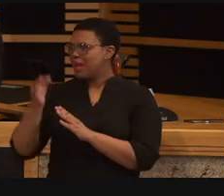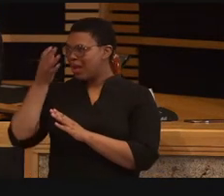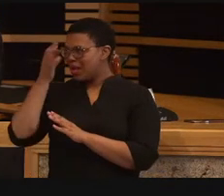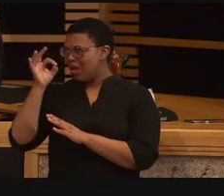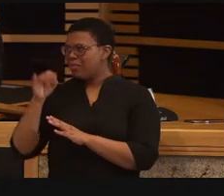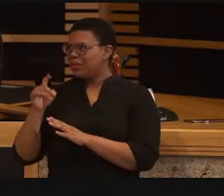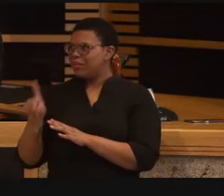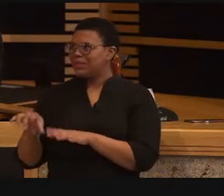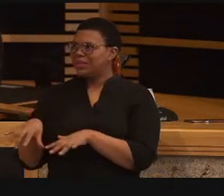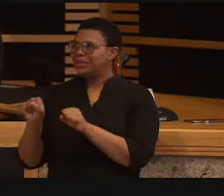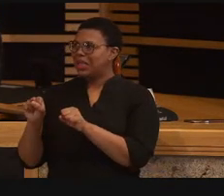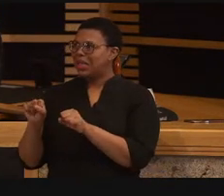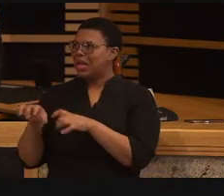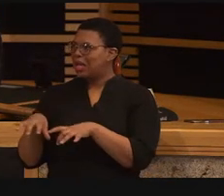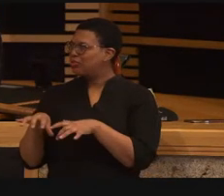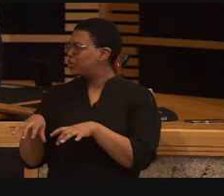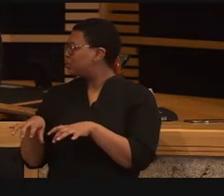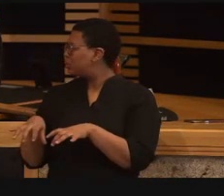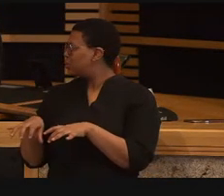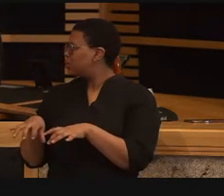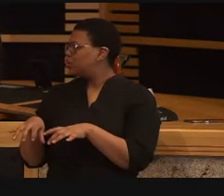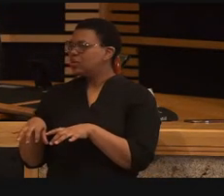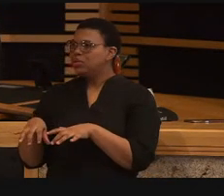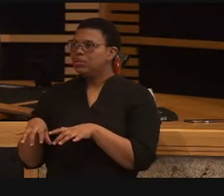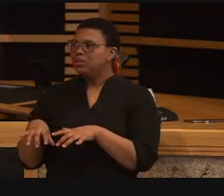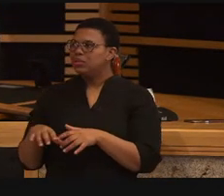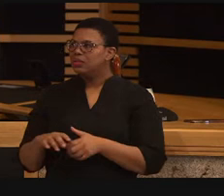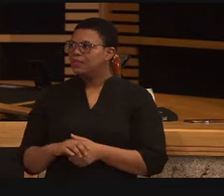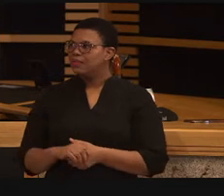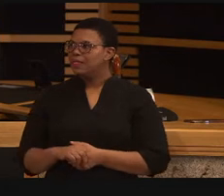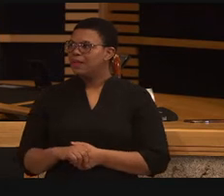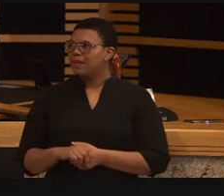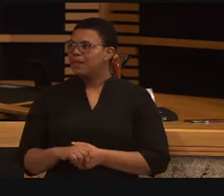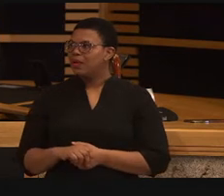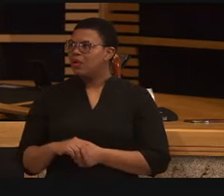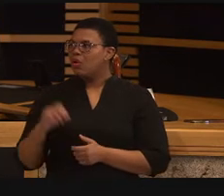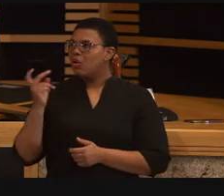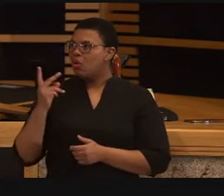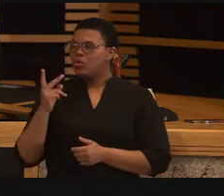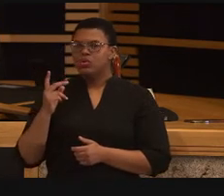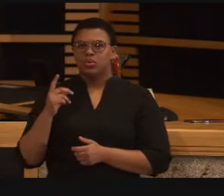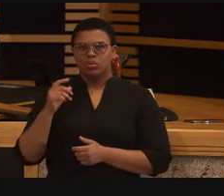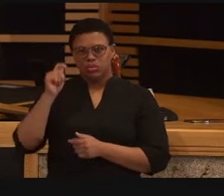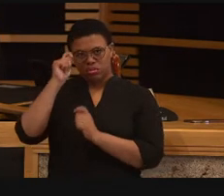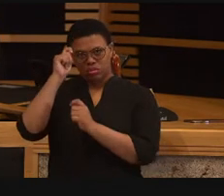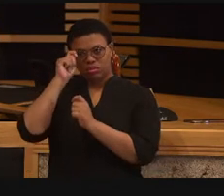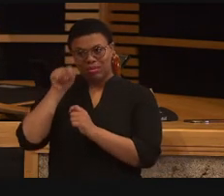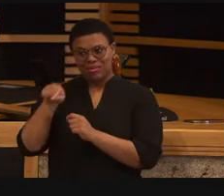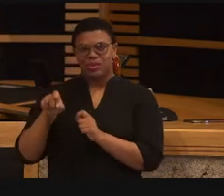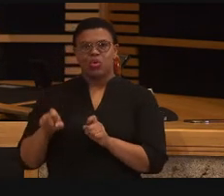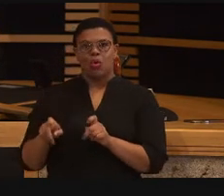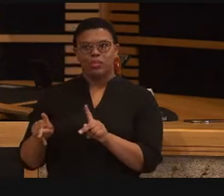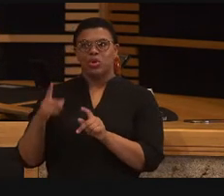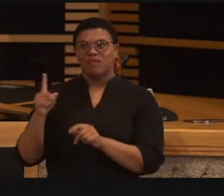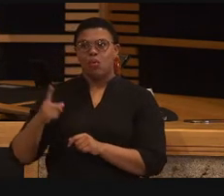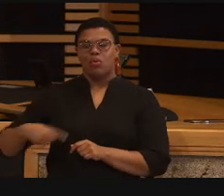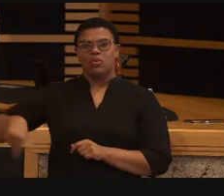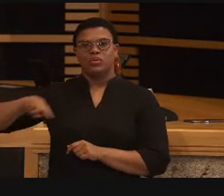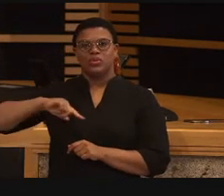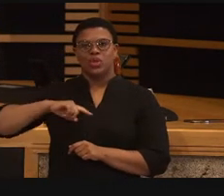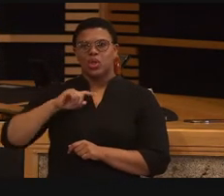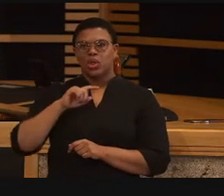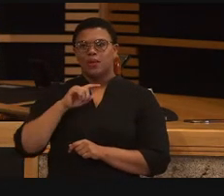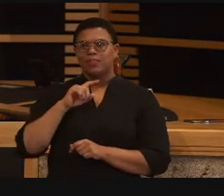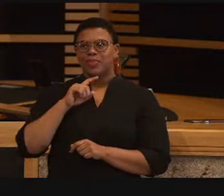take action against the fight against TB. Further acknowledges that this is an opportunity for us to use